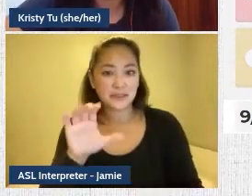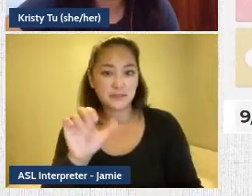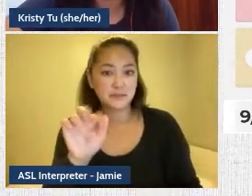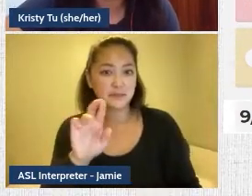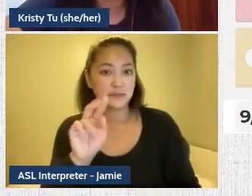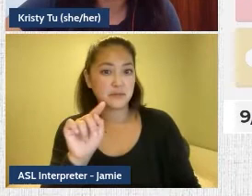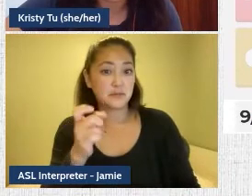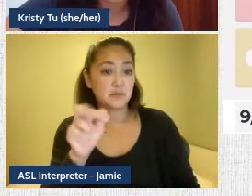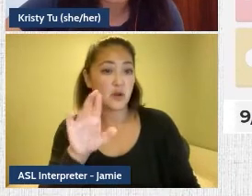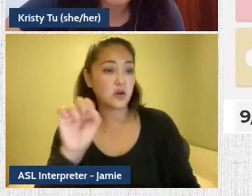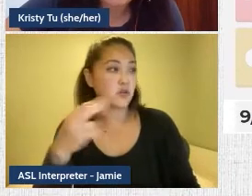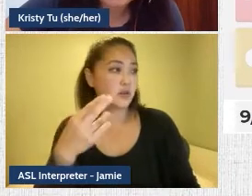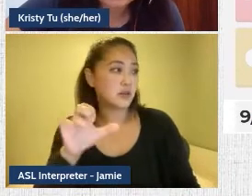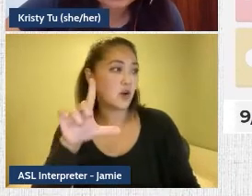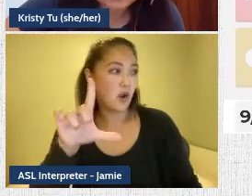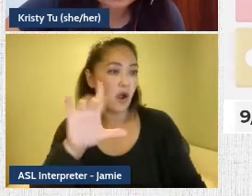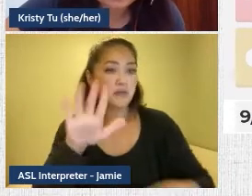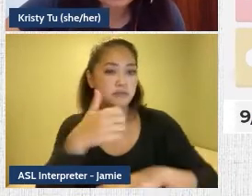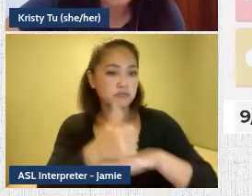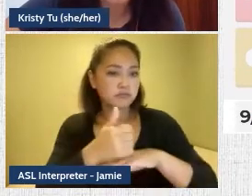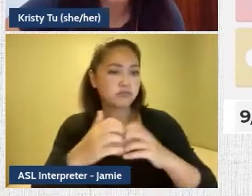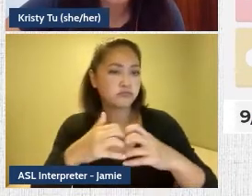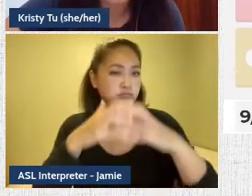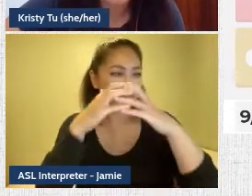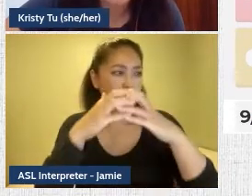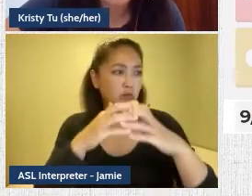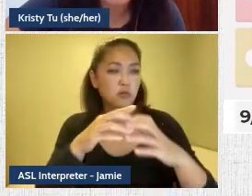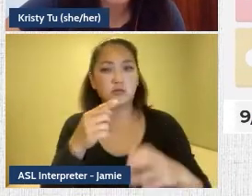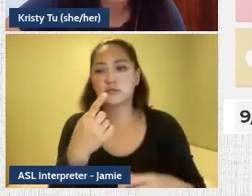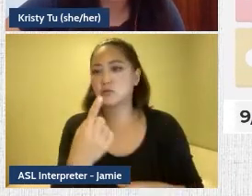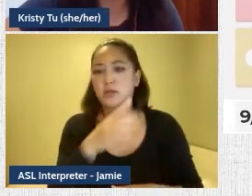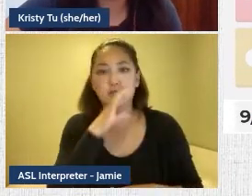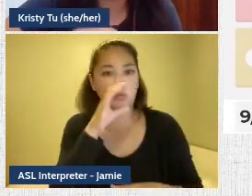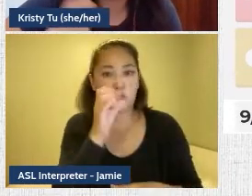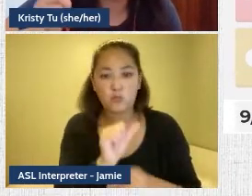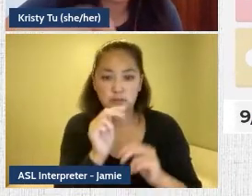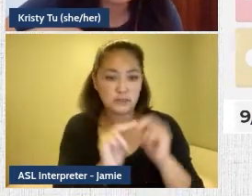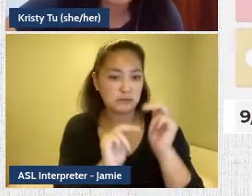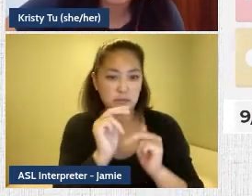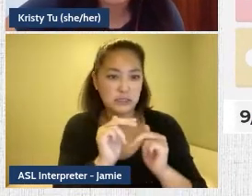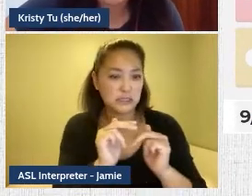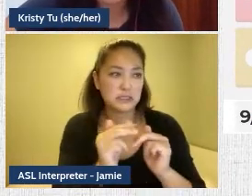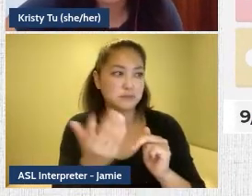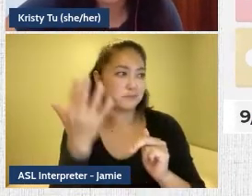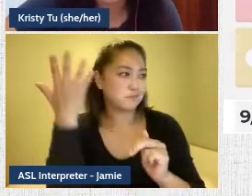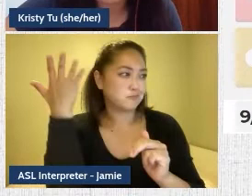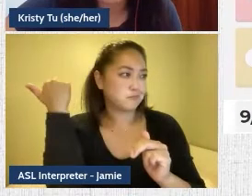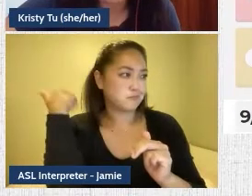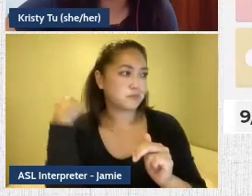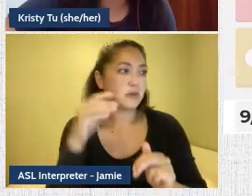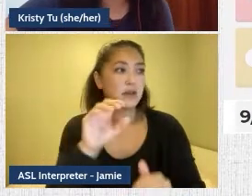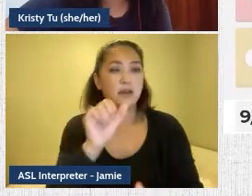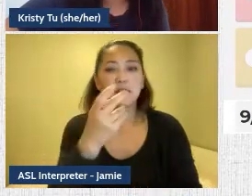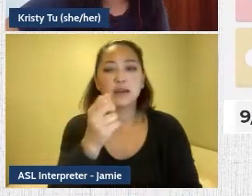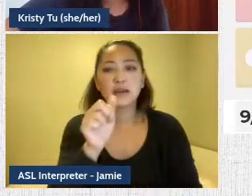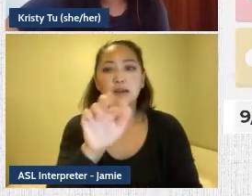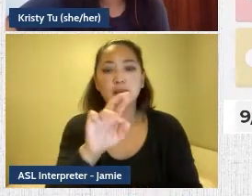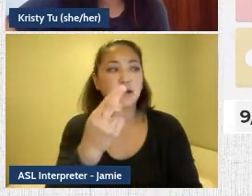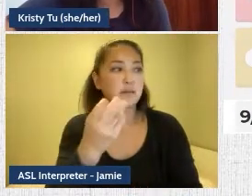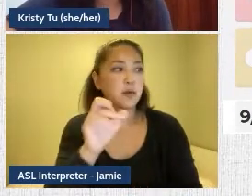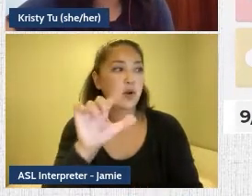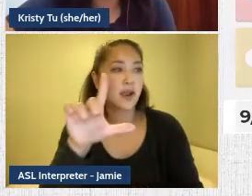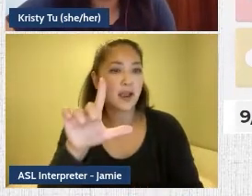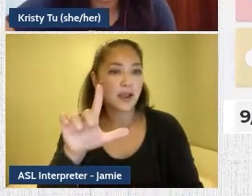built as one of the original buildings on campus, or one of the oldest built ones. Back when Summerhill and Theological Hall and the old